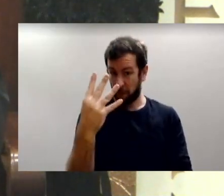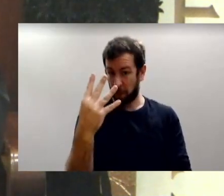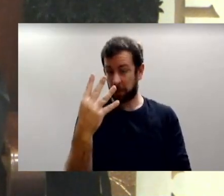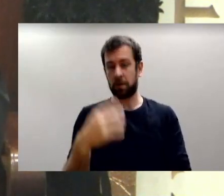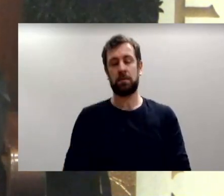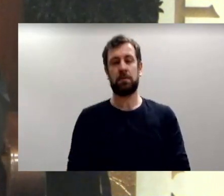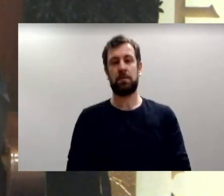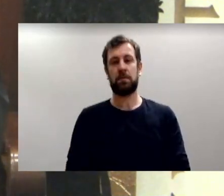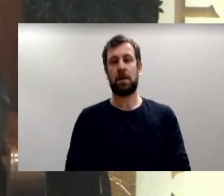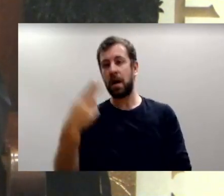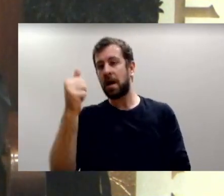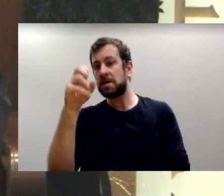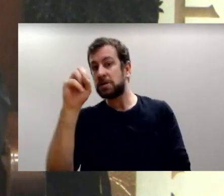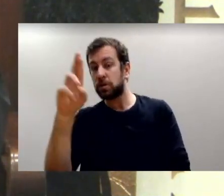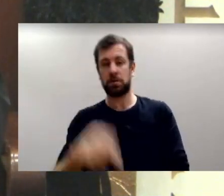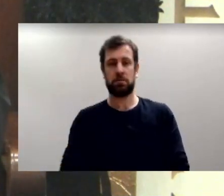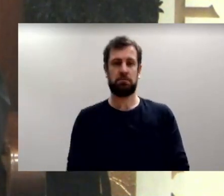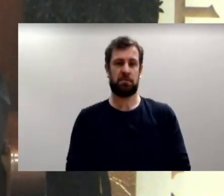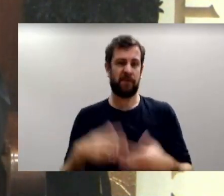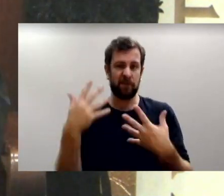Asr is 4.